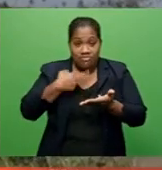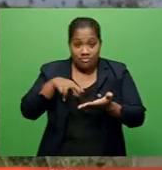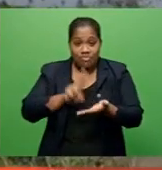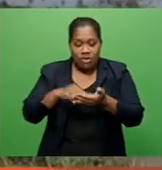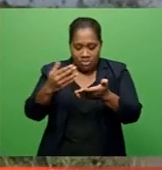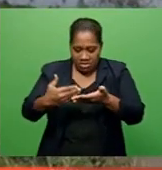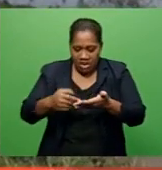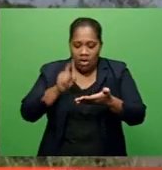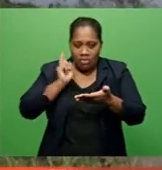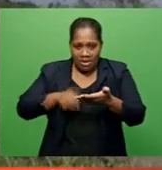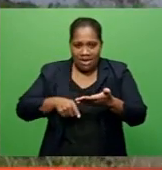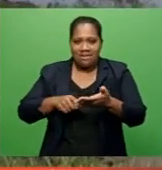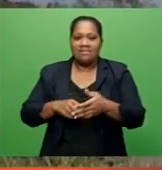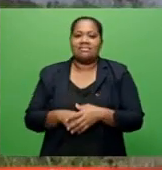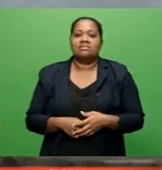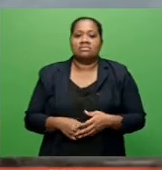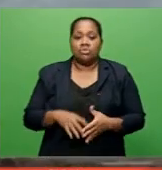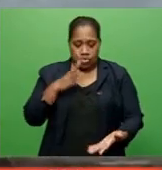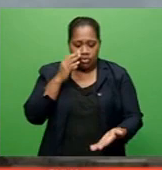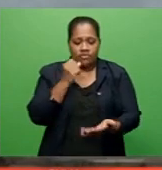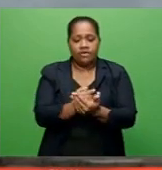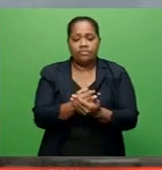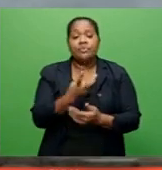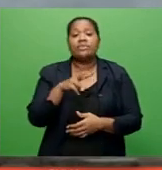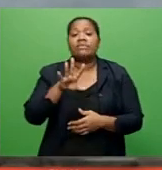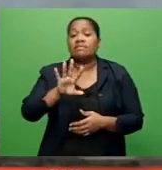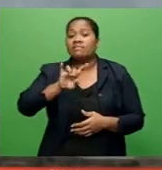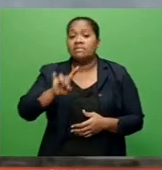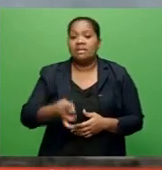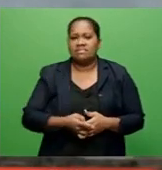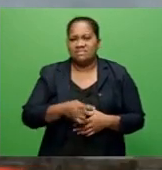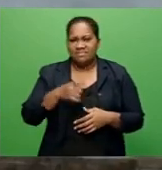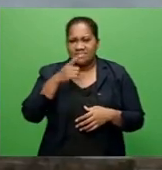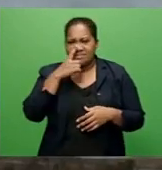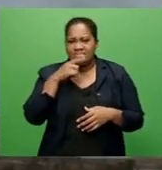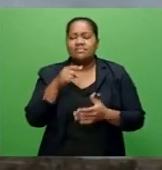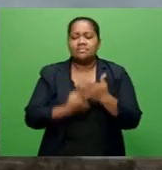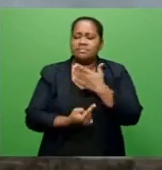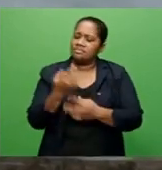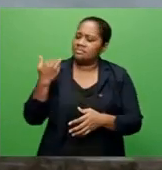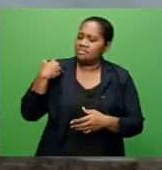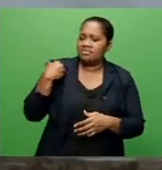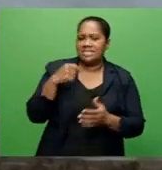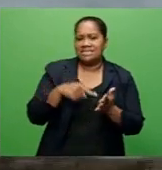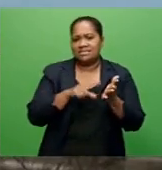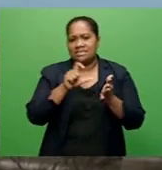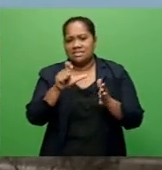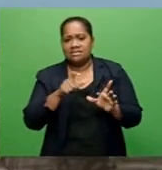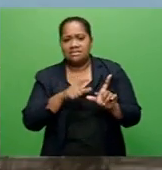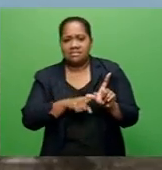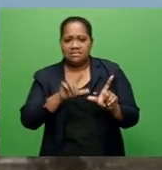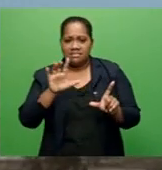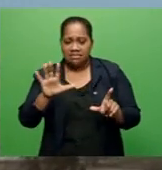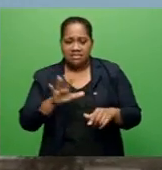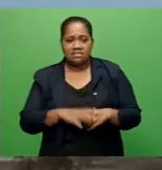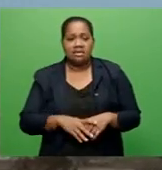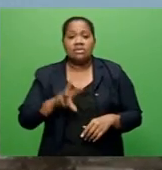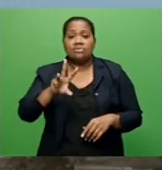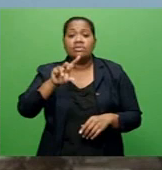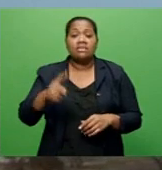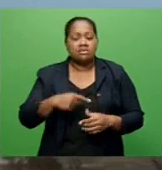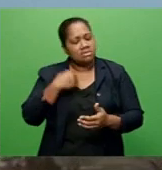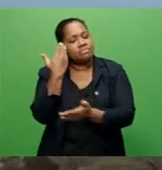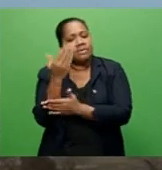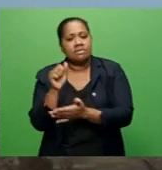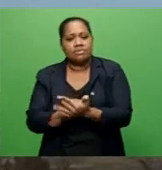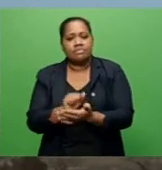Ministry confirms that 25,000 households were impacted by TC Yasa, of which 3,000 were completely dependent on